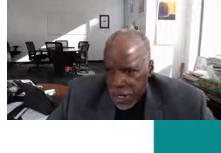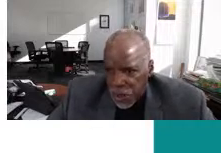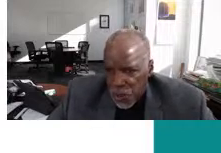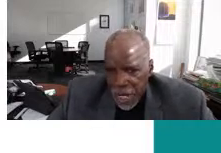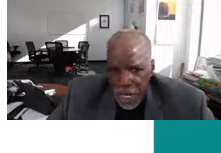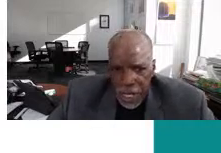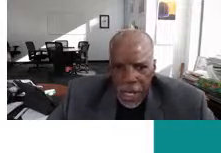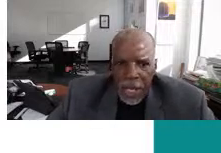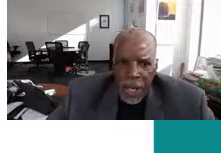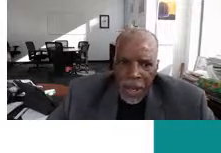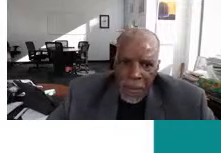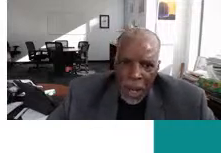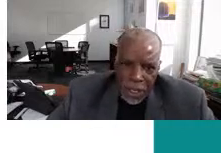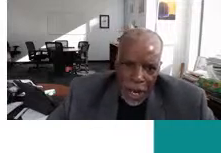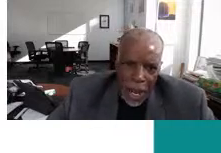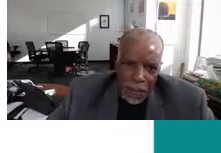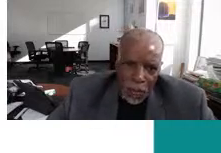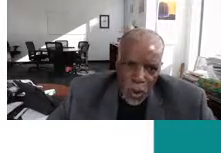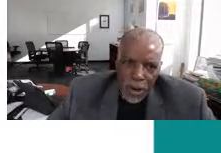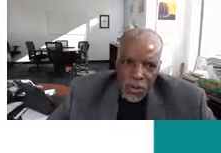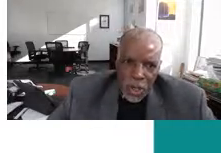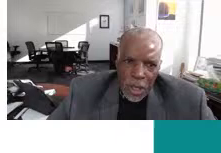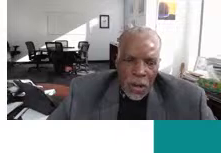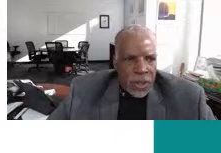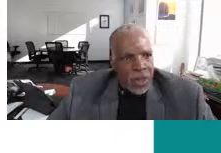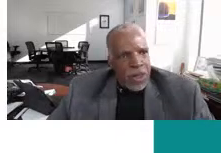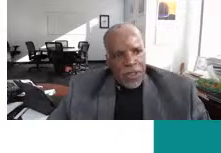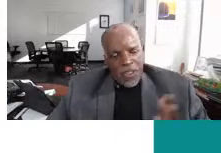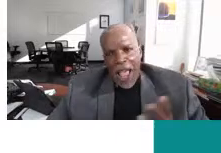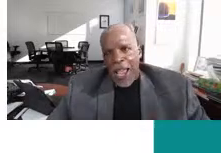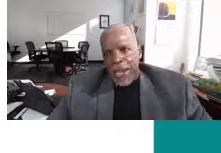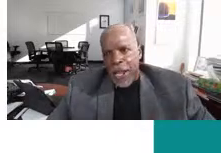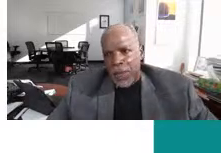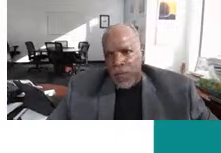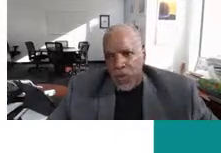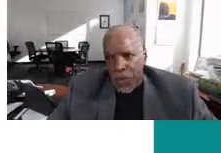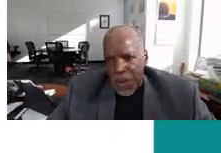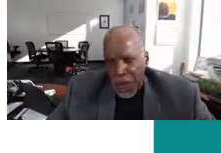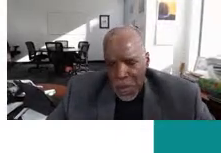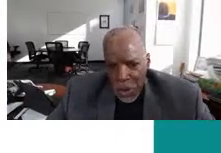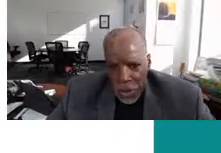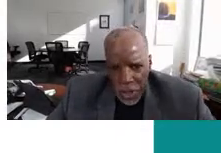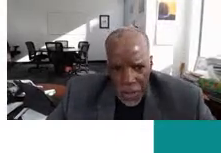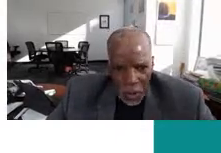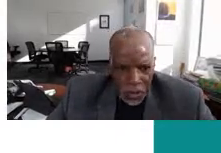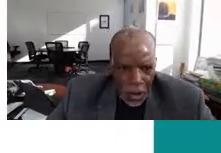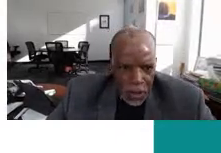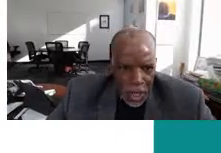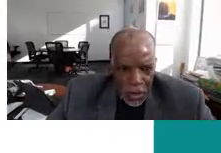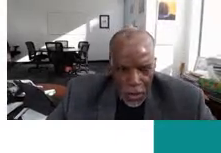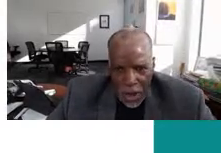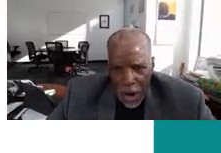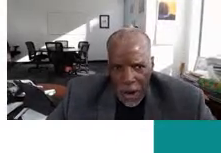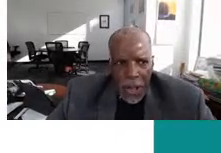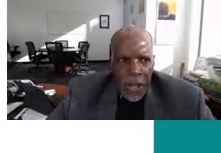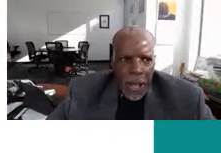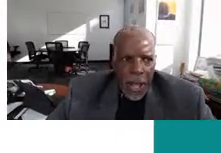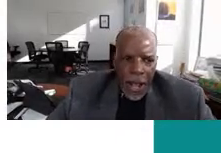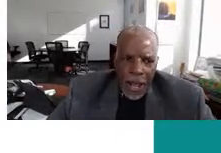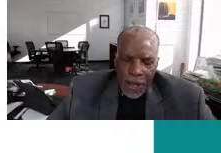later in this meeting. But we're still, this slide should be familiar to most of you. This is